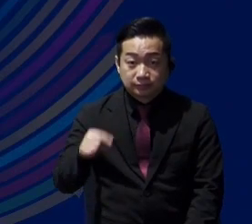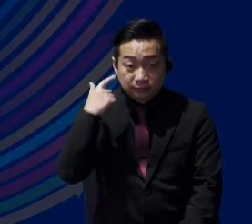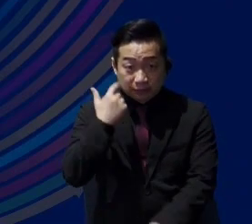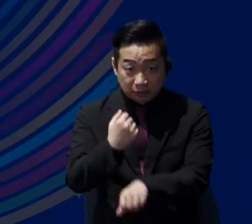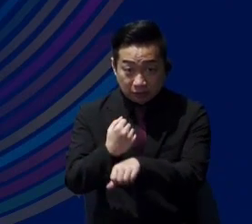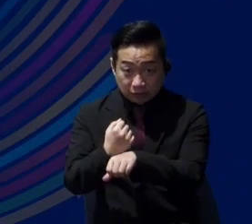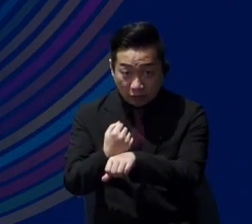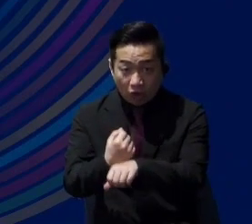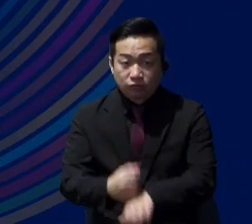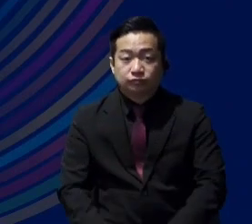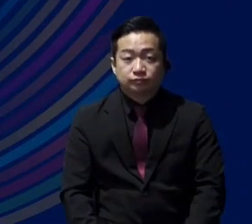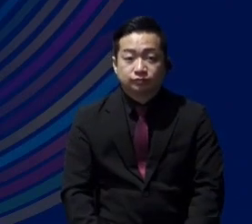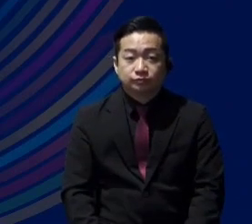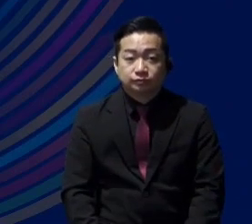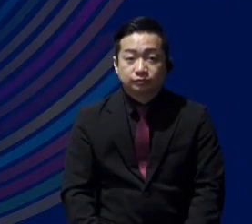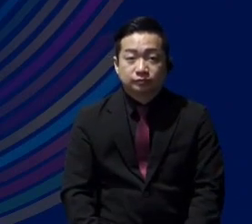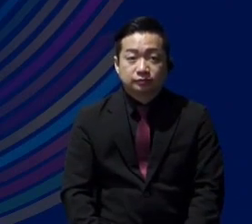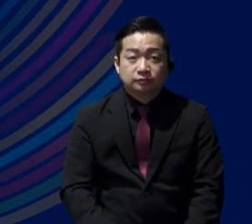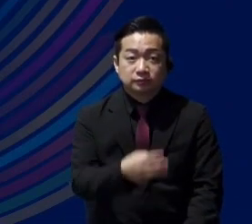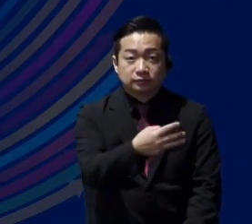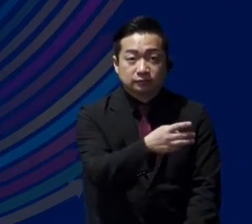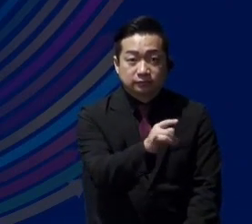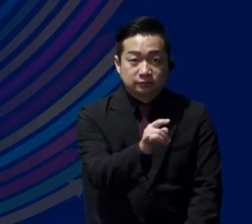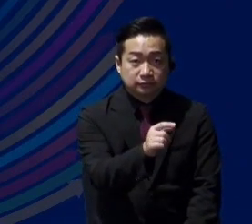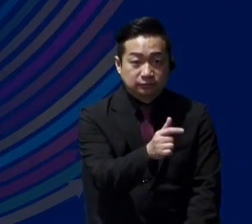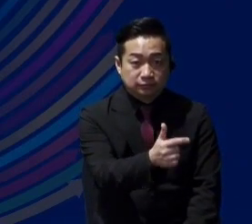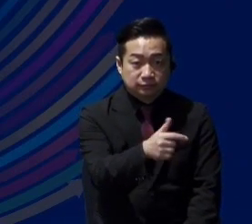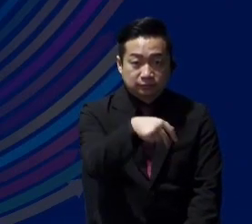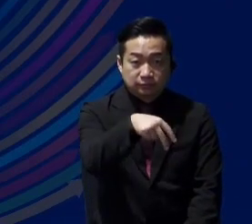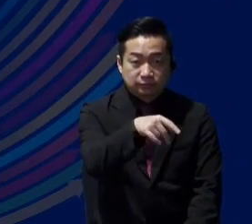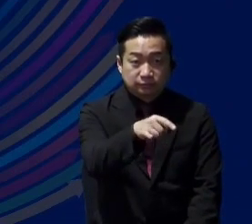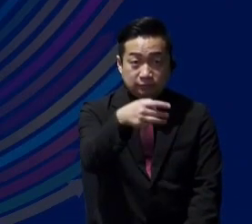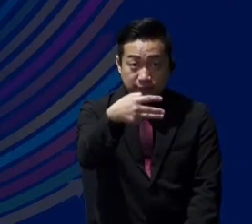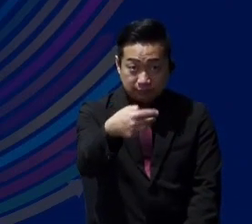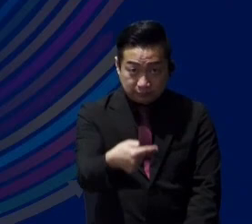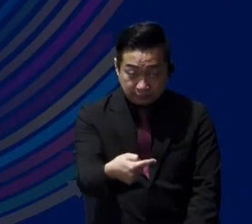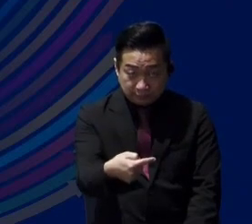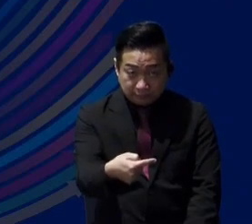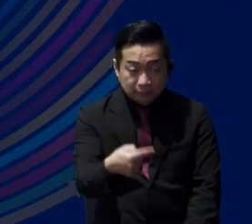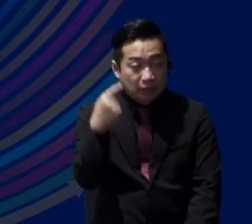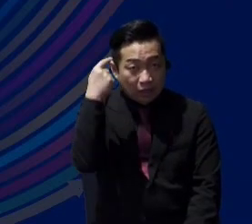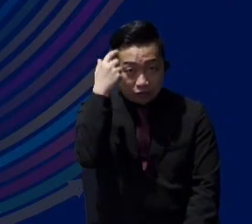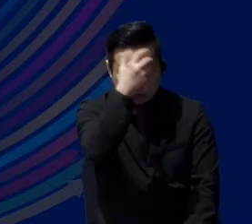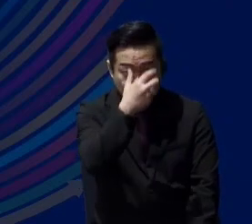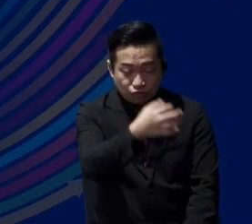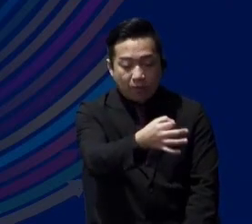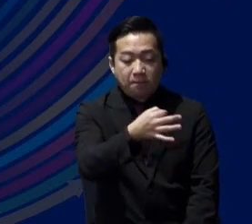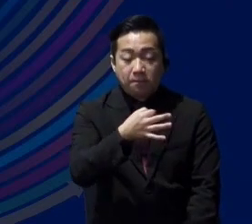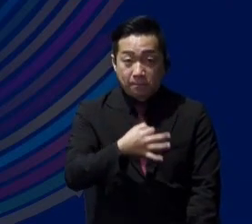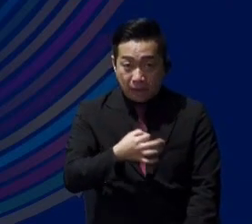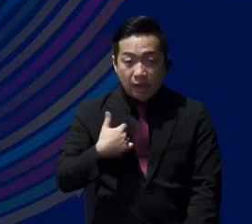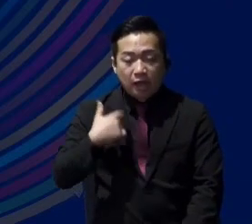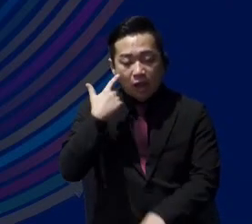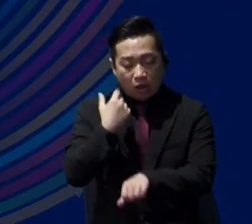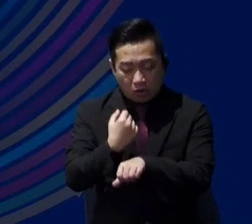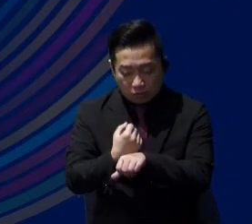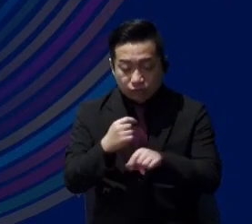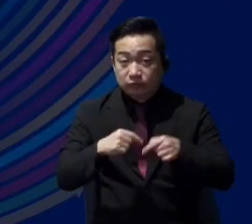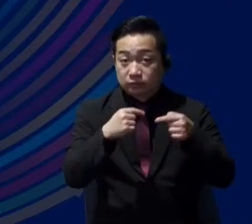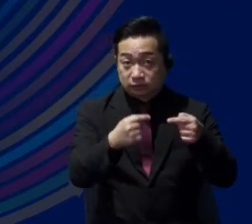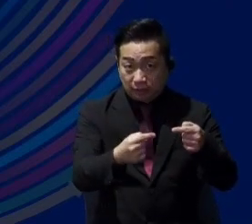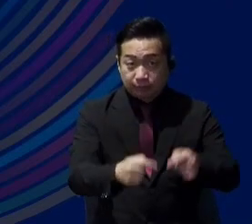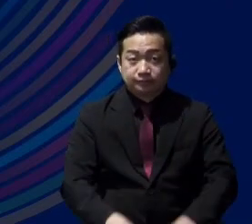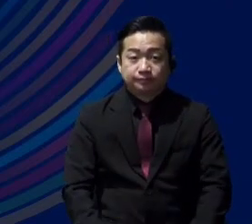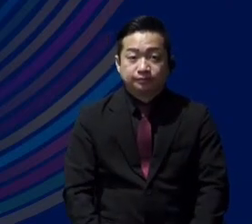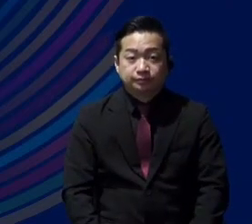Anthropocene, led to a movement of planetary health. I'm part of that movement. The headquarters of the Planetary Health